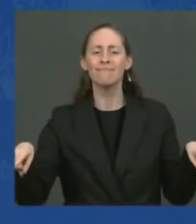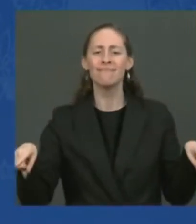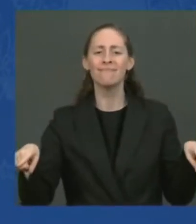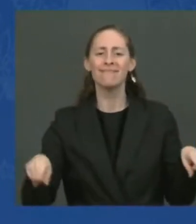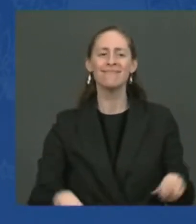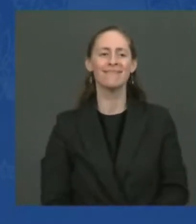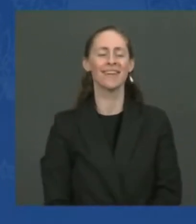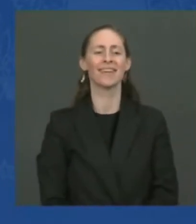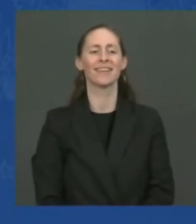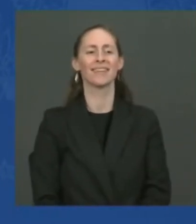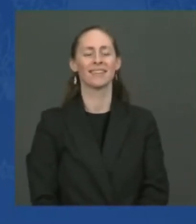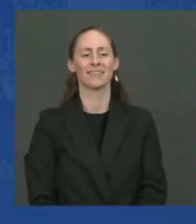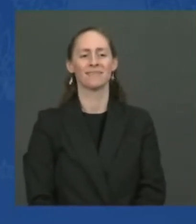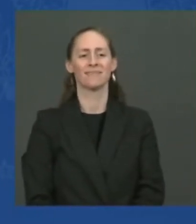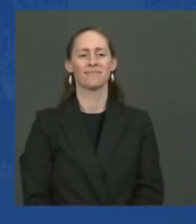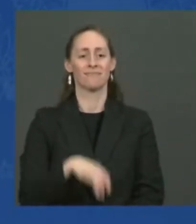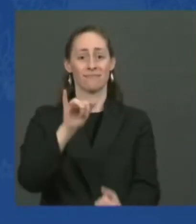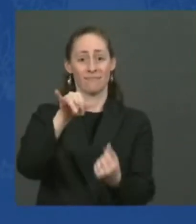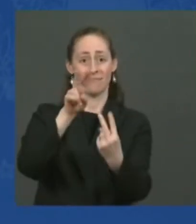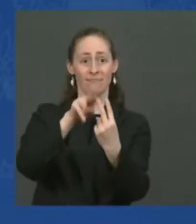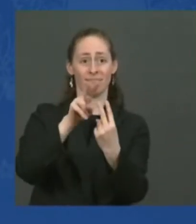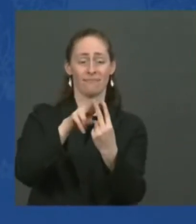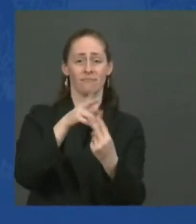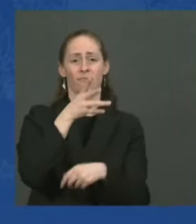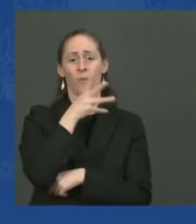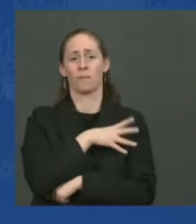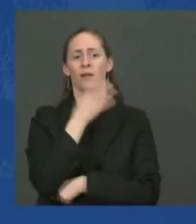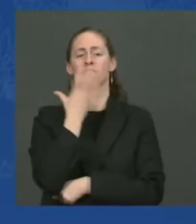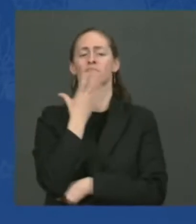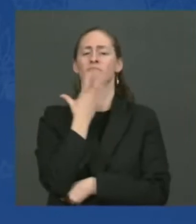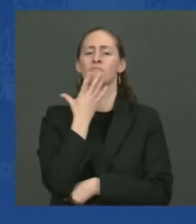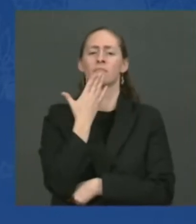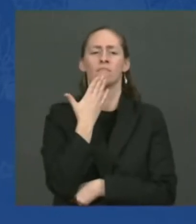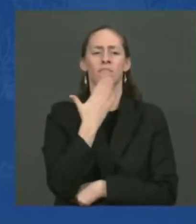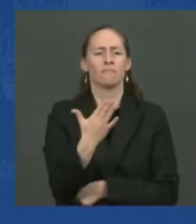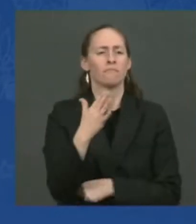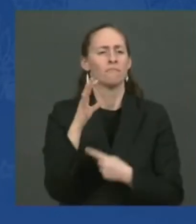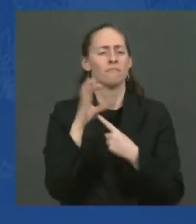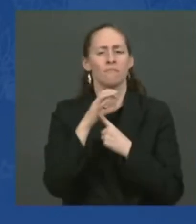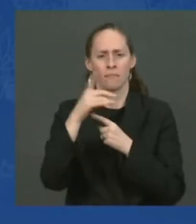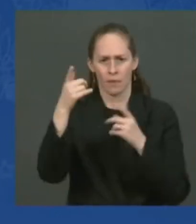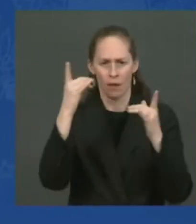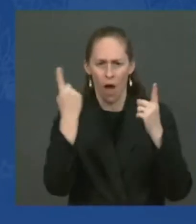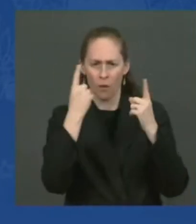group, always focused on the practical outcomes.